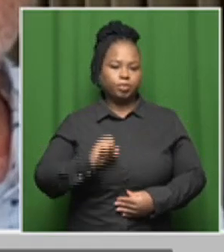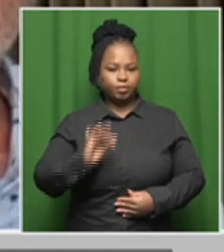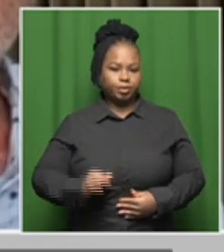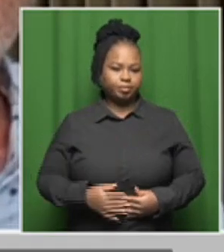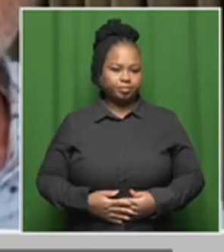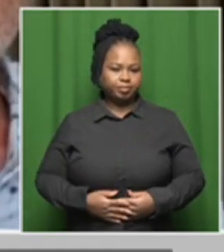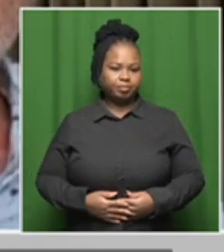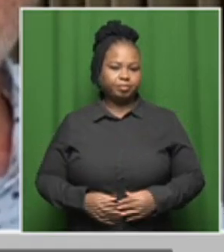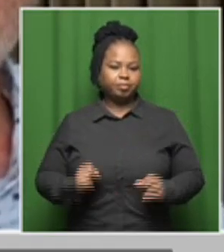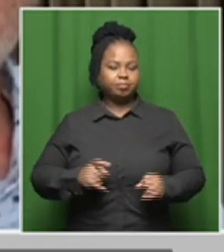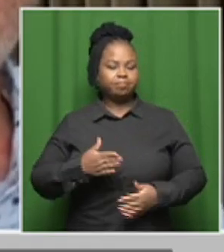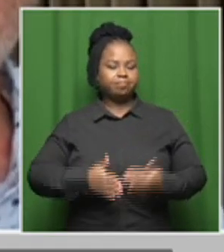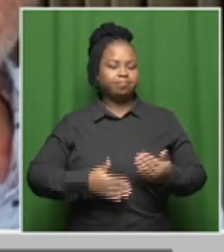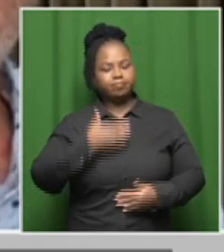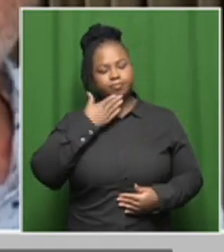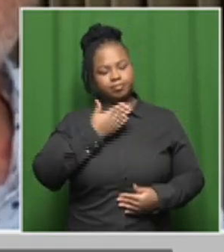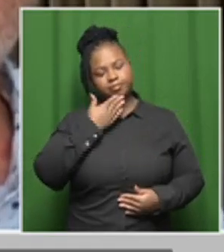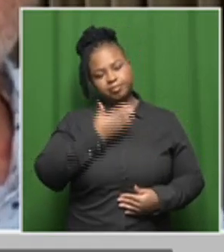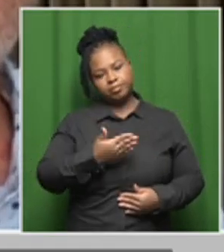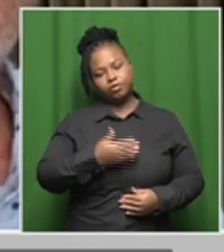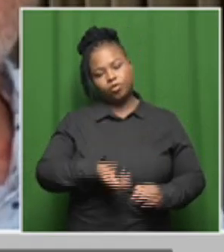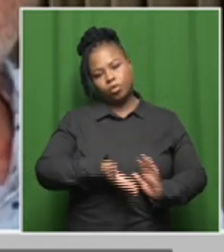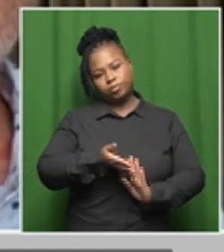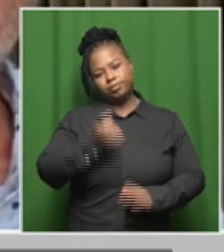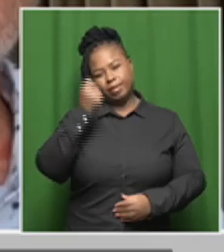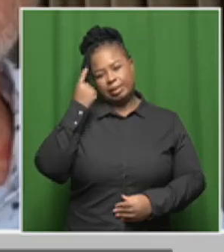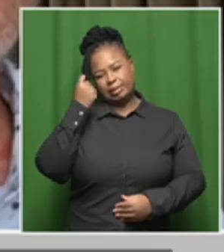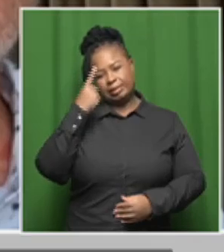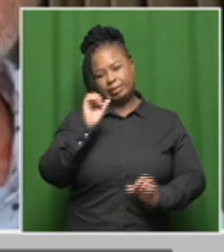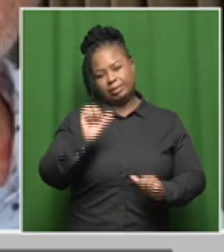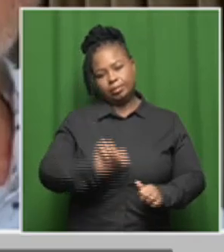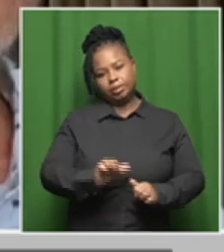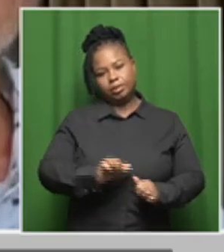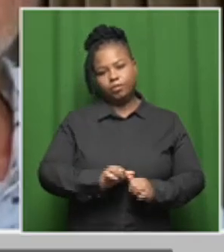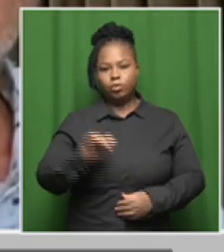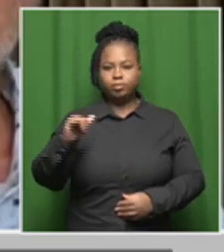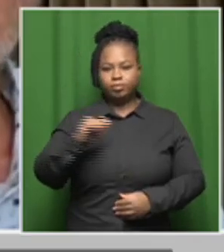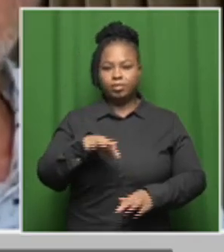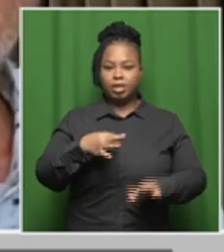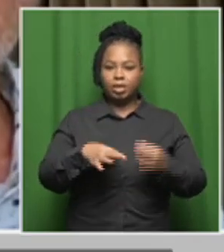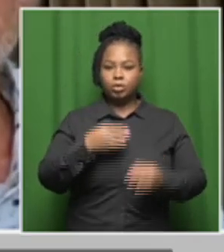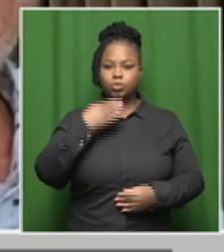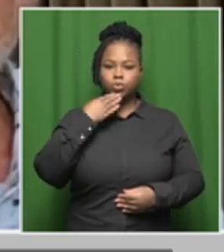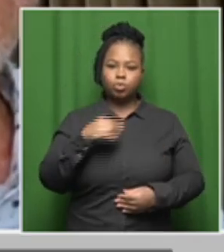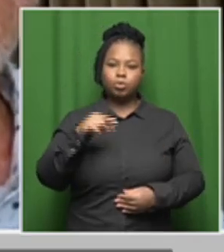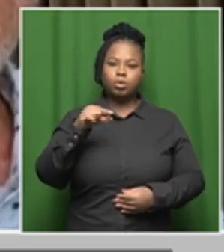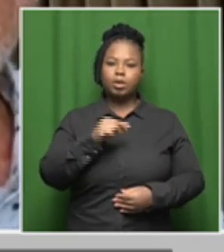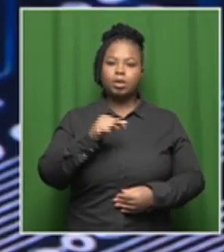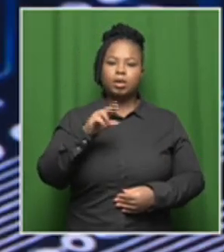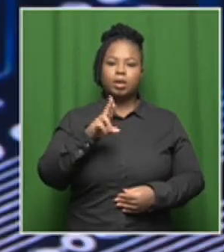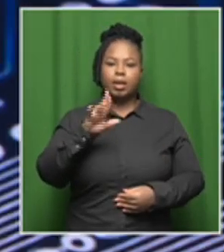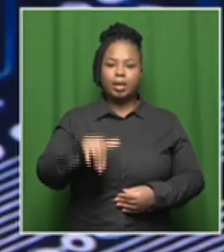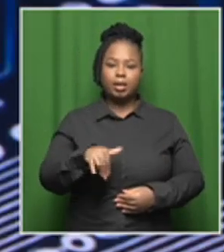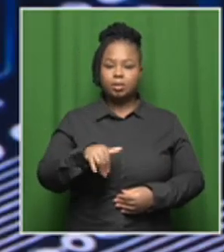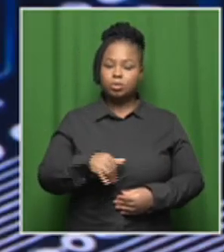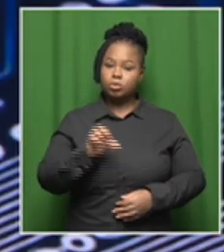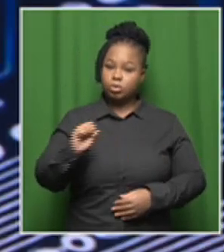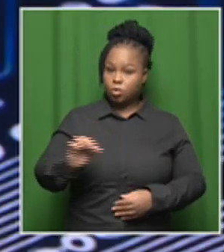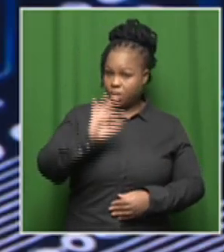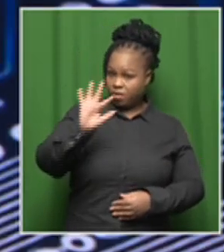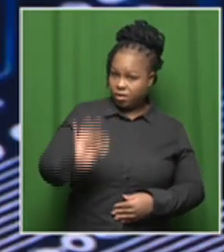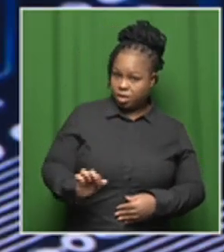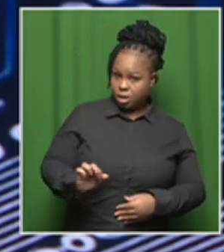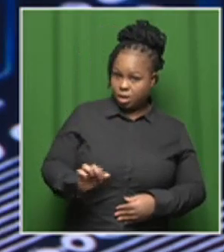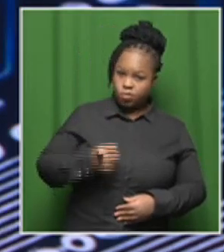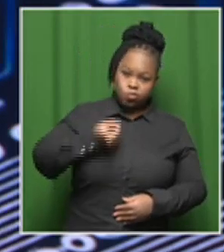let's leave it there for now. Thanks so much for giving us a better understanding. Aviation analyst Dr. Guy Leitch talking to us about South Africa